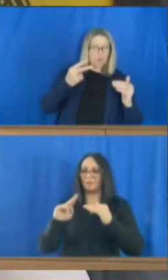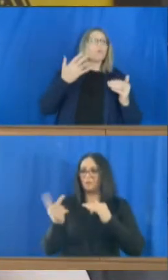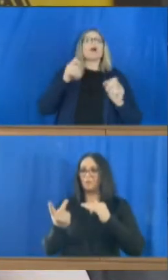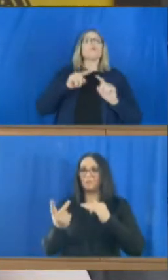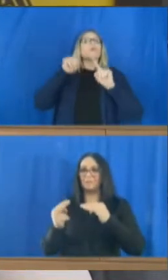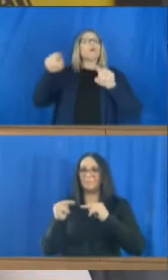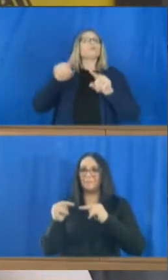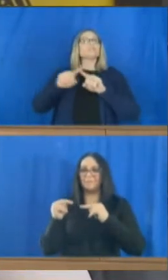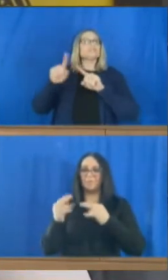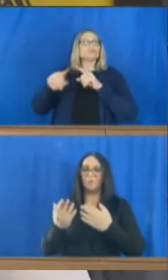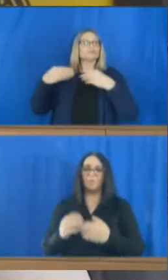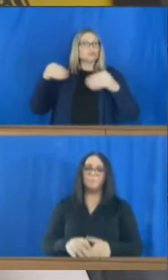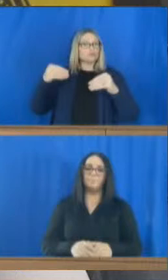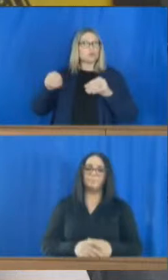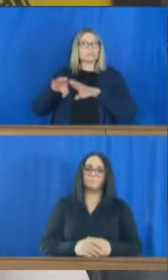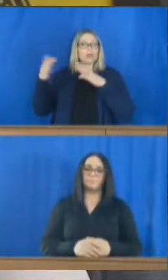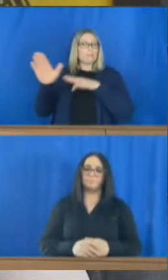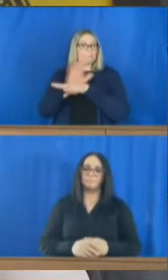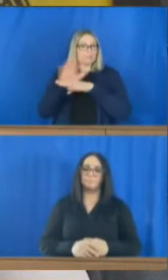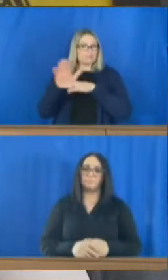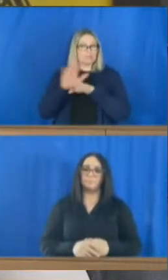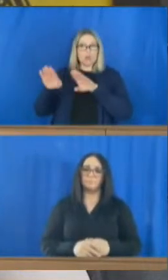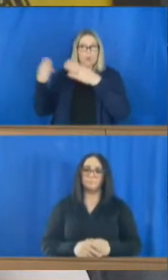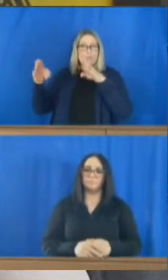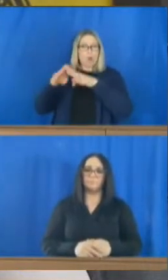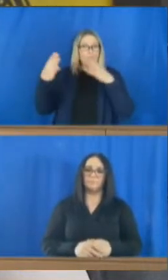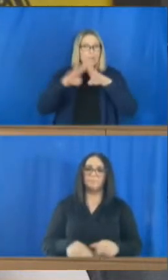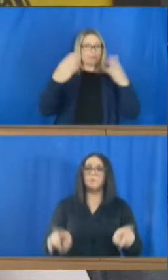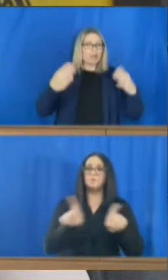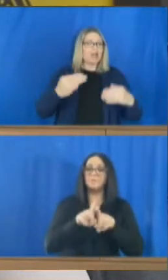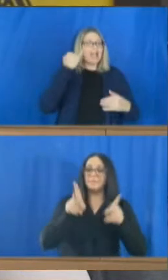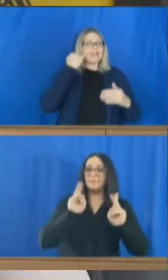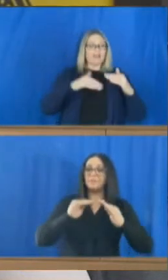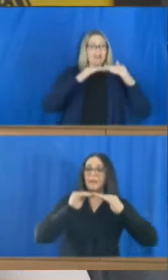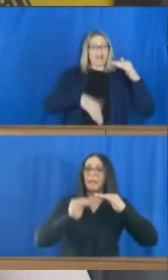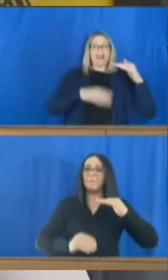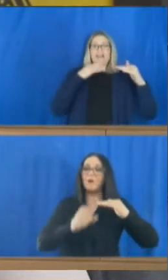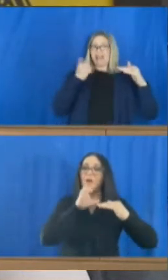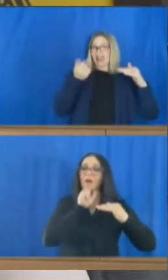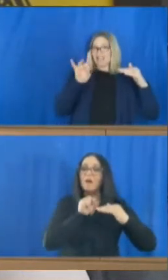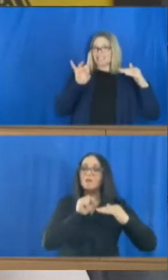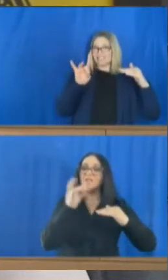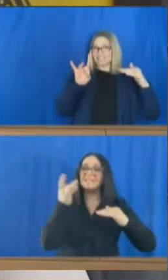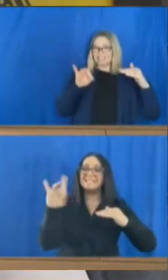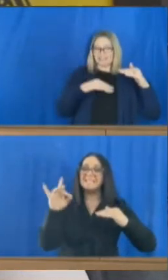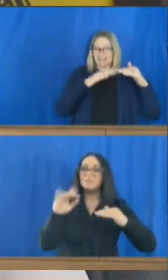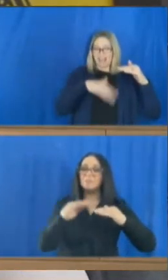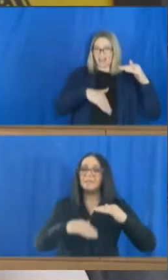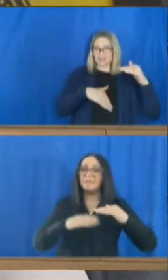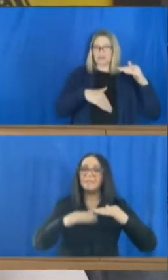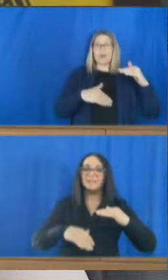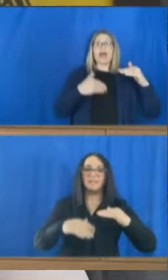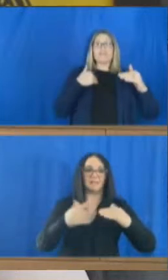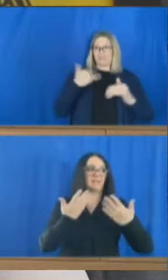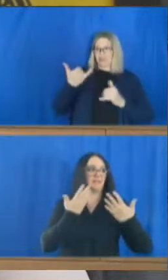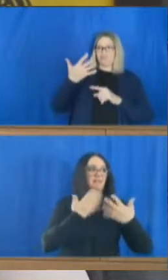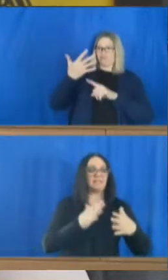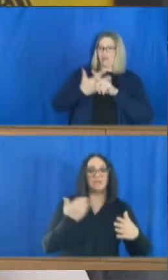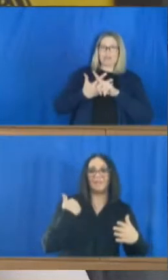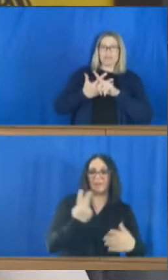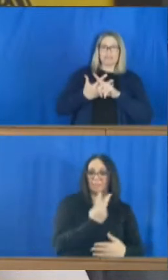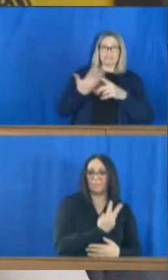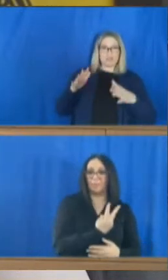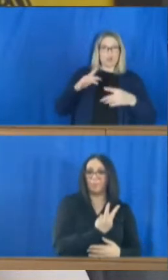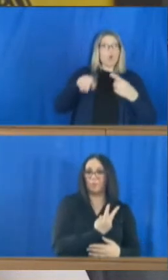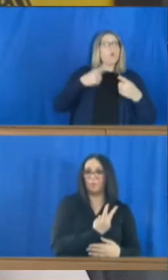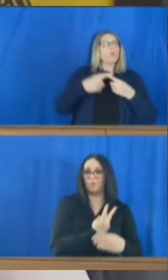reopening. So we're having these discussions at the federal level with Public Health Agency of Canada and our counterparts across the country, as well as